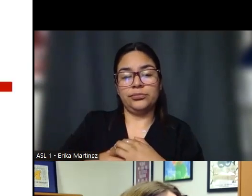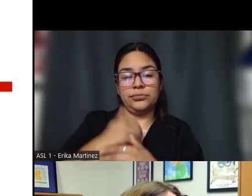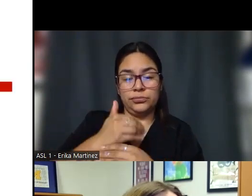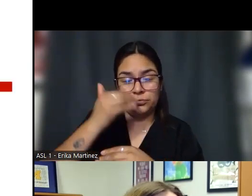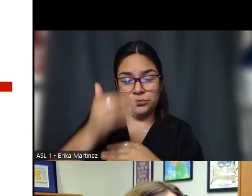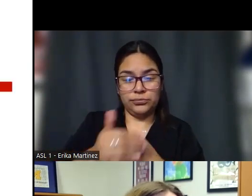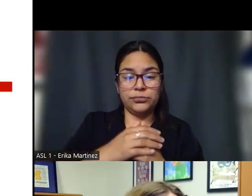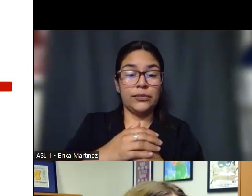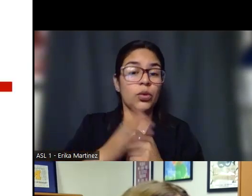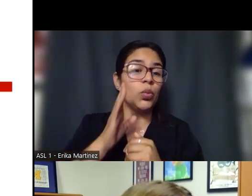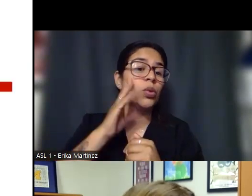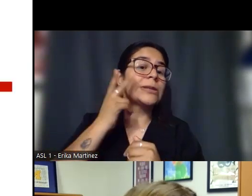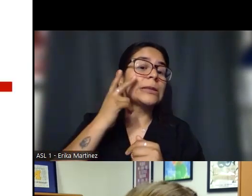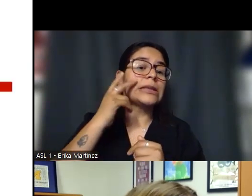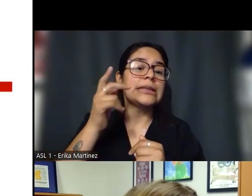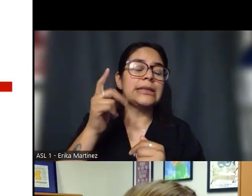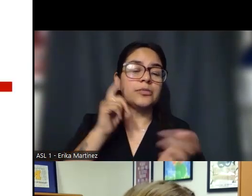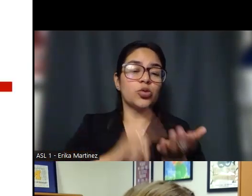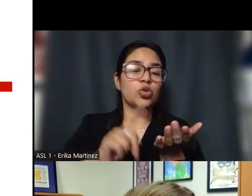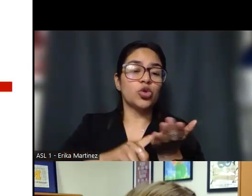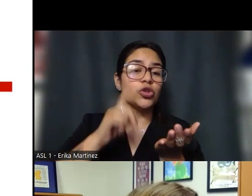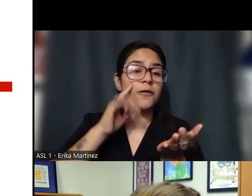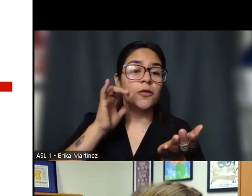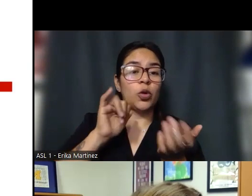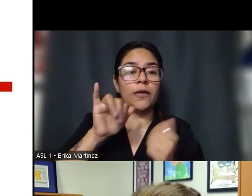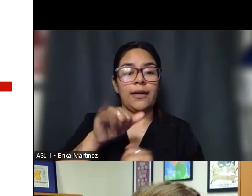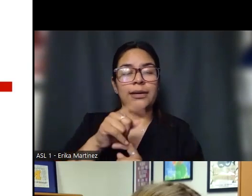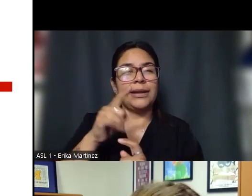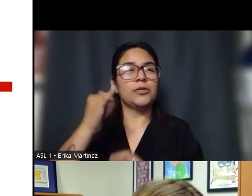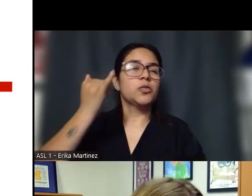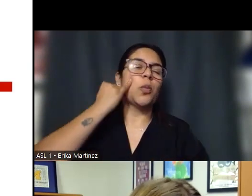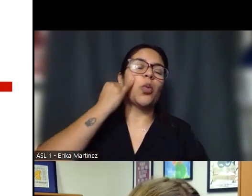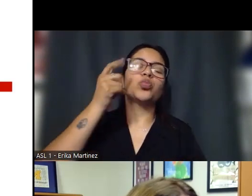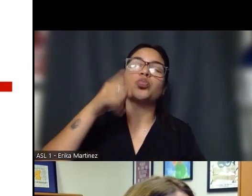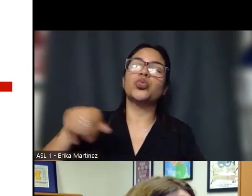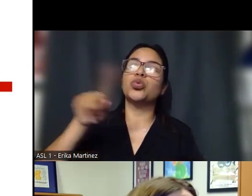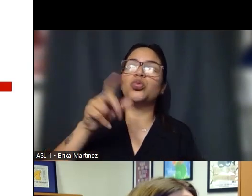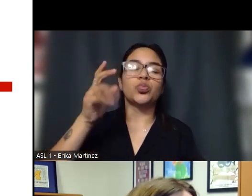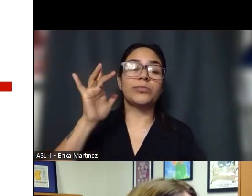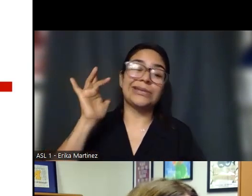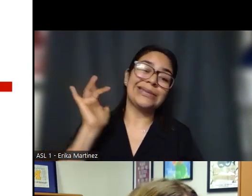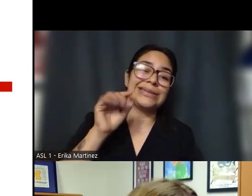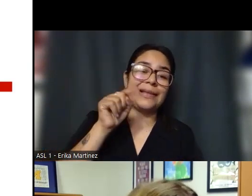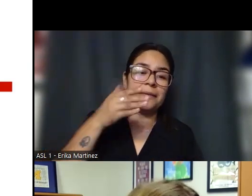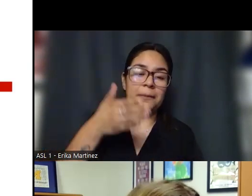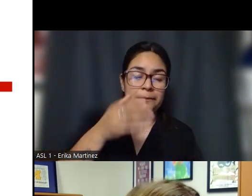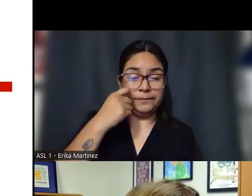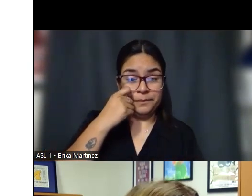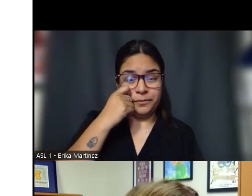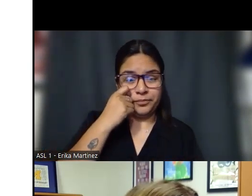And then you'll see the search for grants. And if you click here, you will go to the next